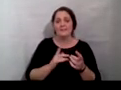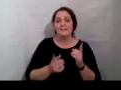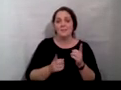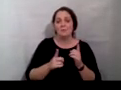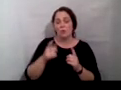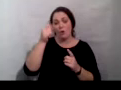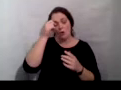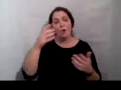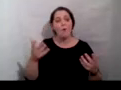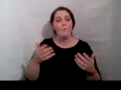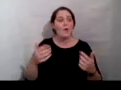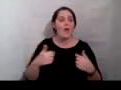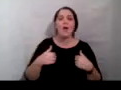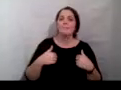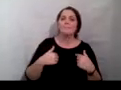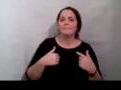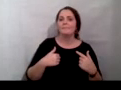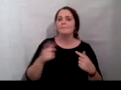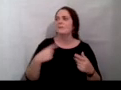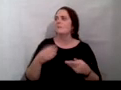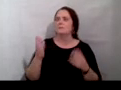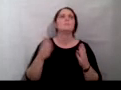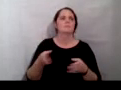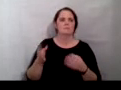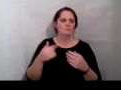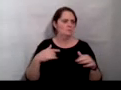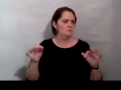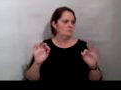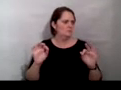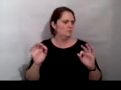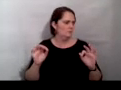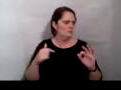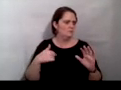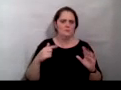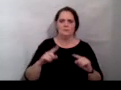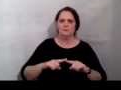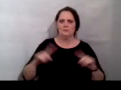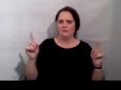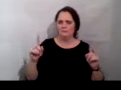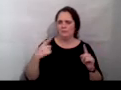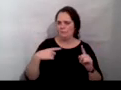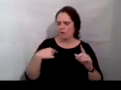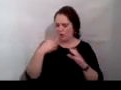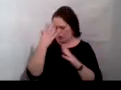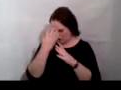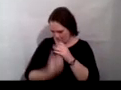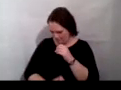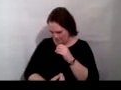think we know where we are, and then we move up and we're disorientated. We're not on the coastline. Where are we? We're immersed in